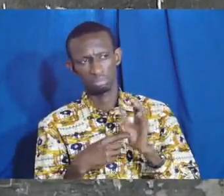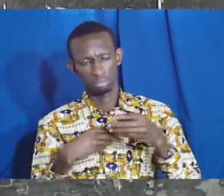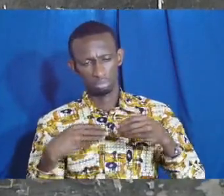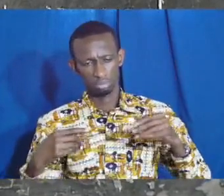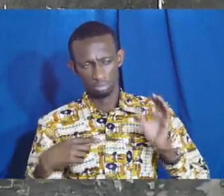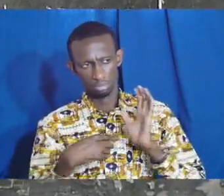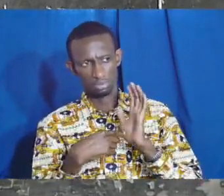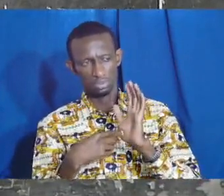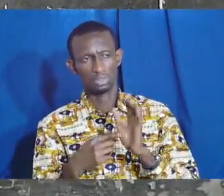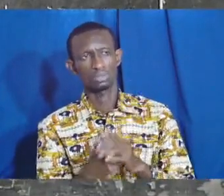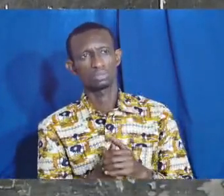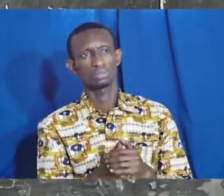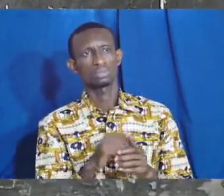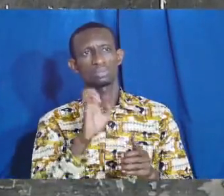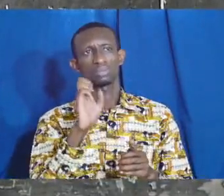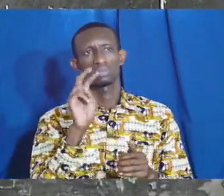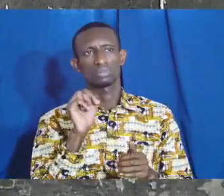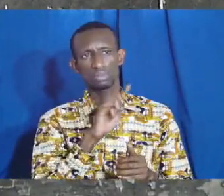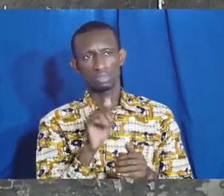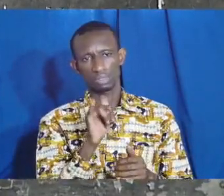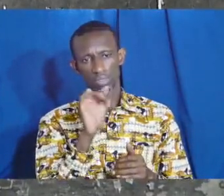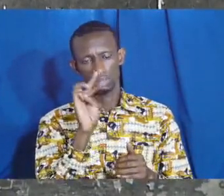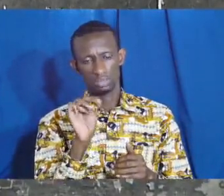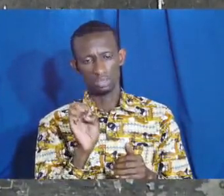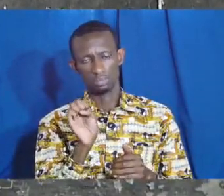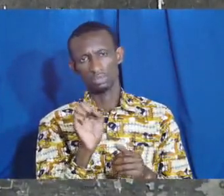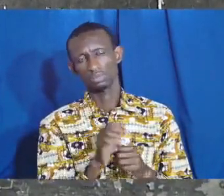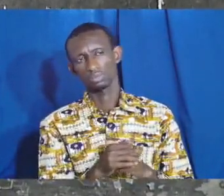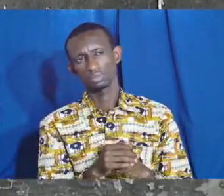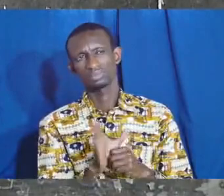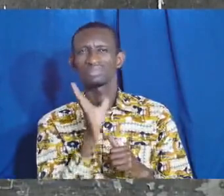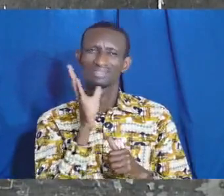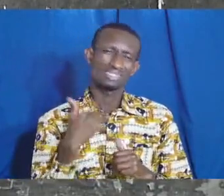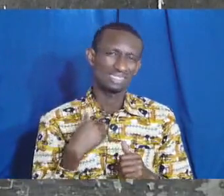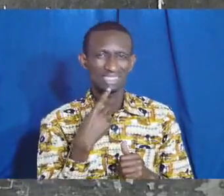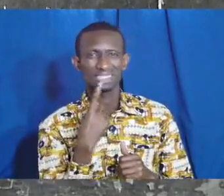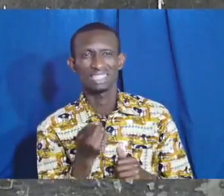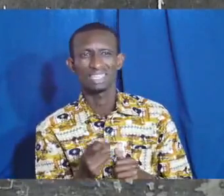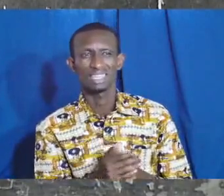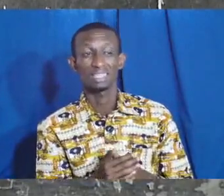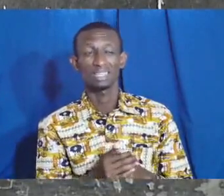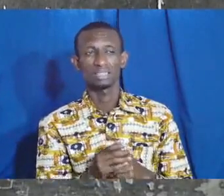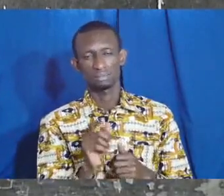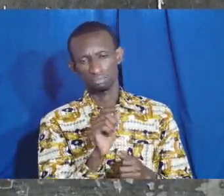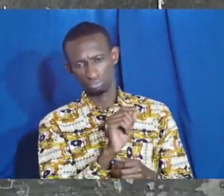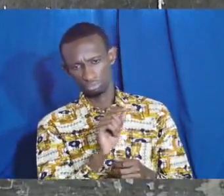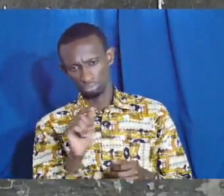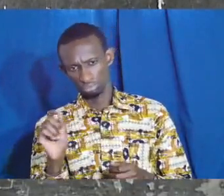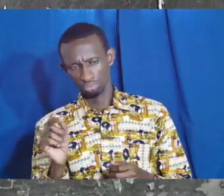properties of enzymes. Let's say, take a note,